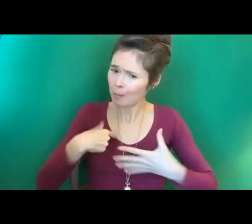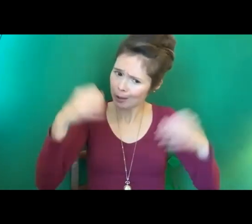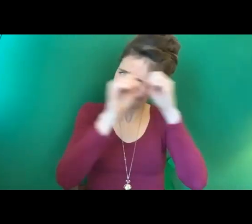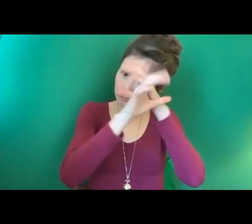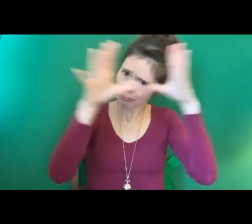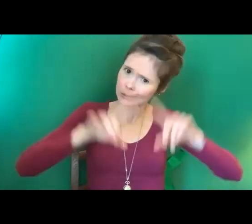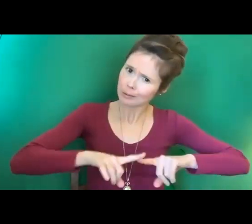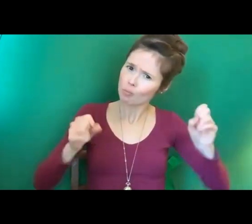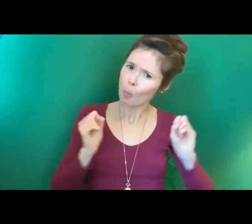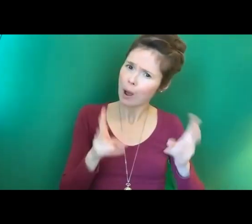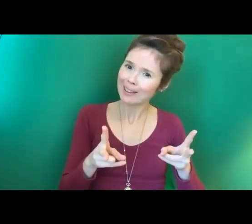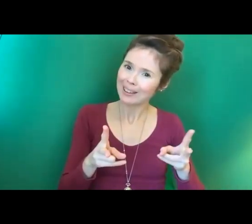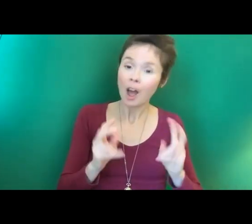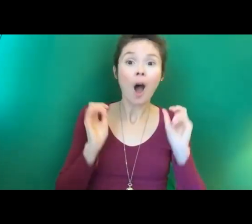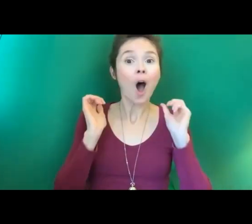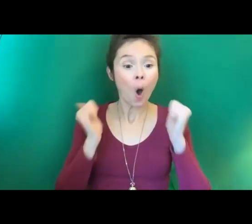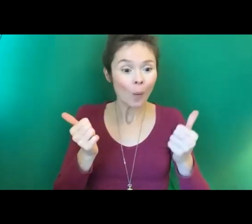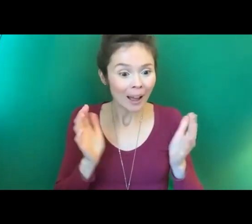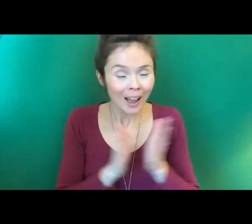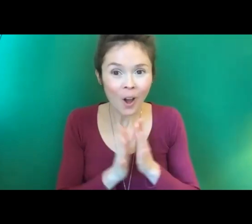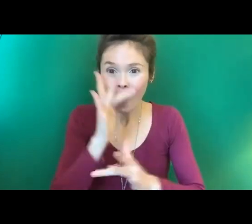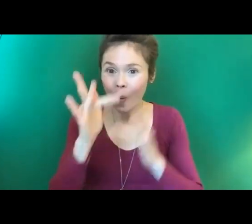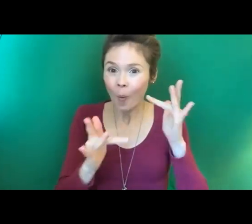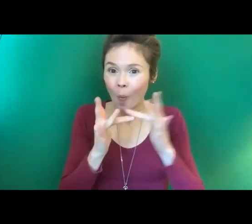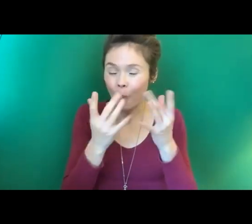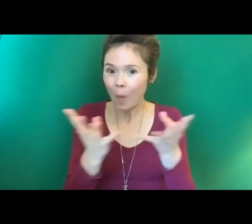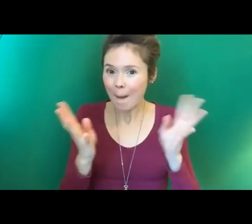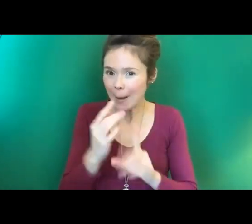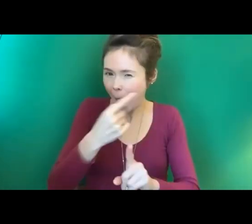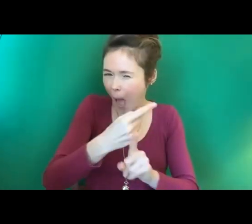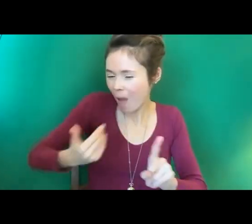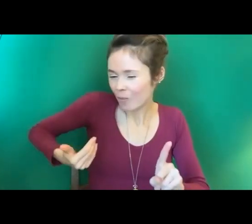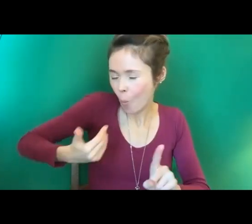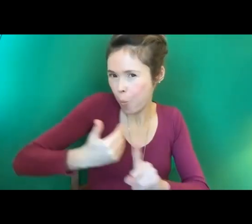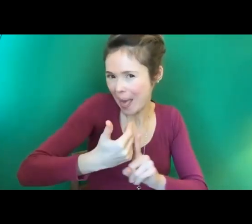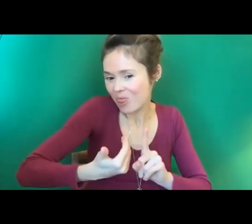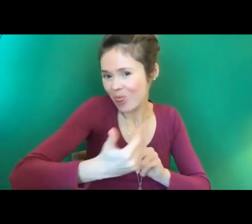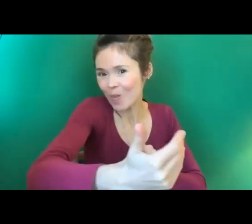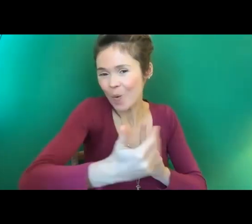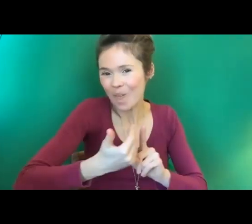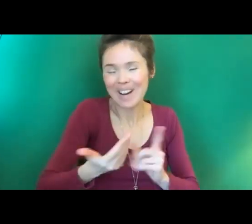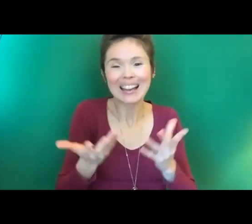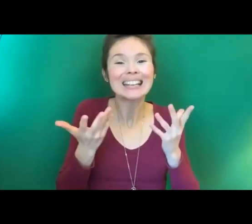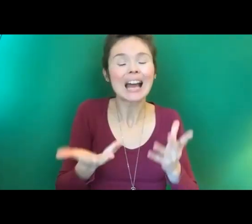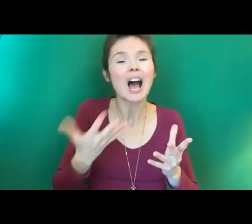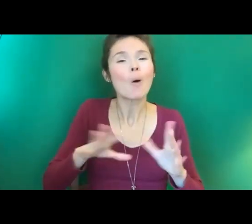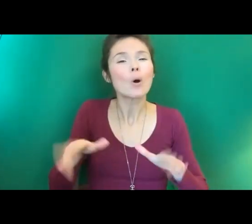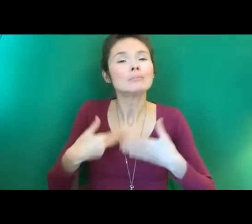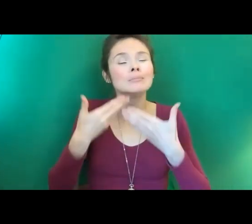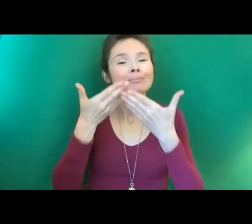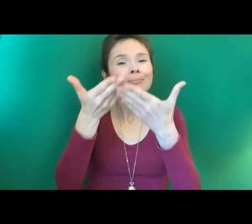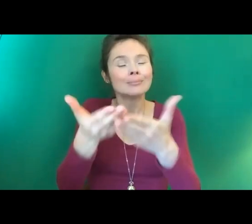useful. Right, we're halfway through the webinar, just over. I'd like to offer you all now just